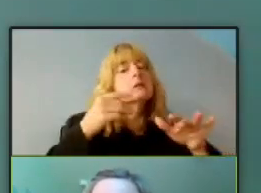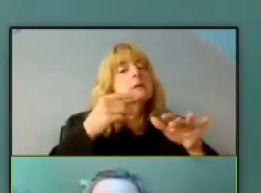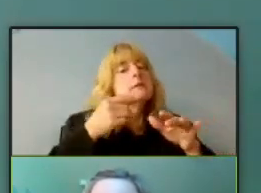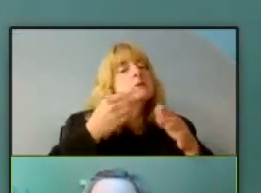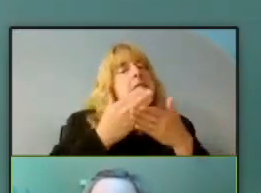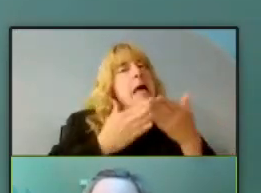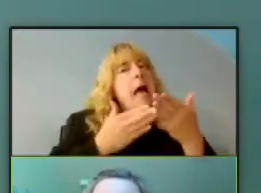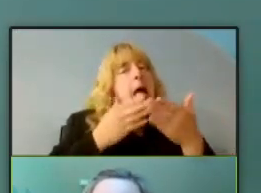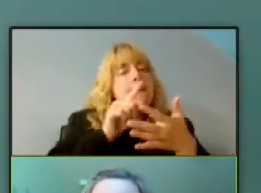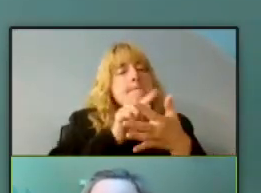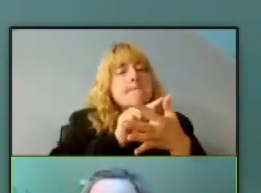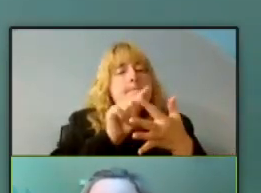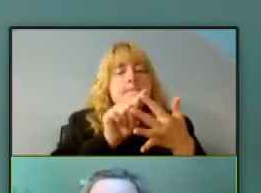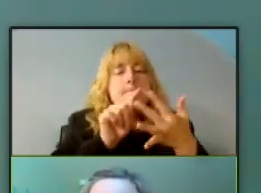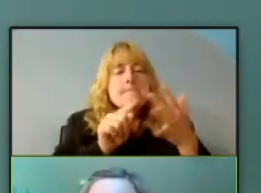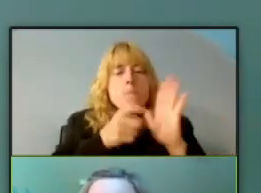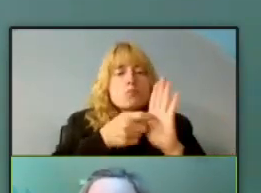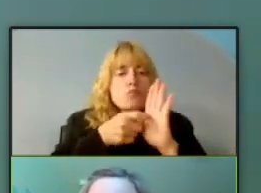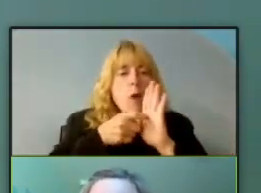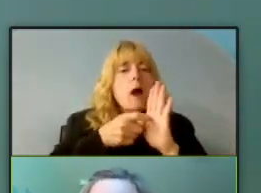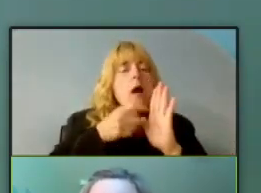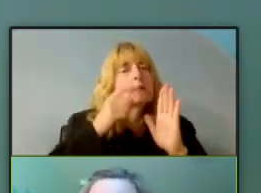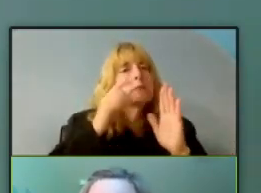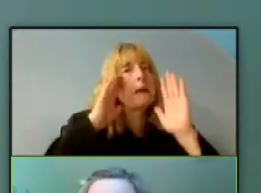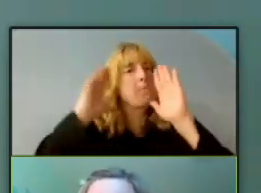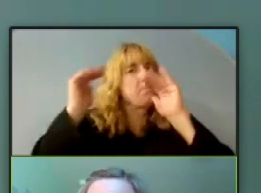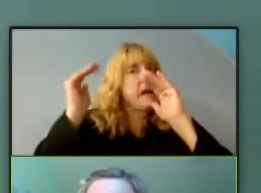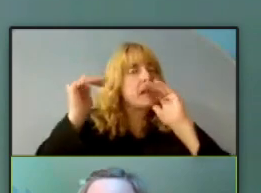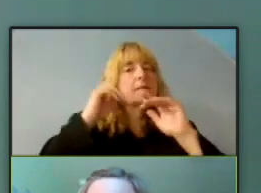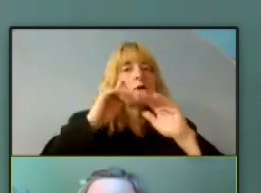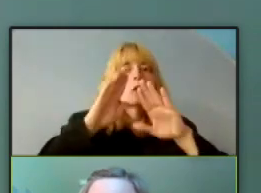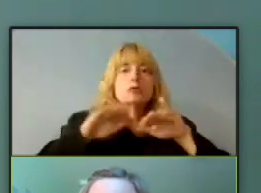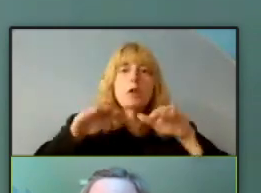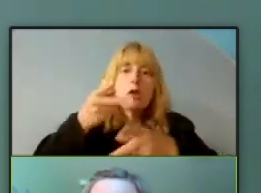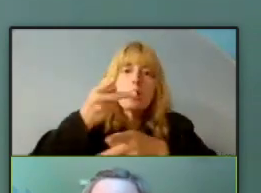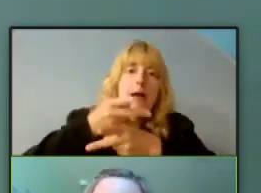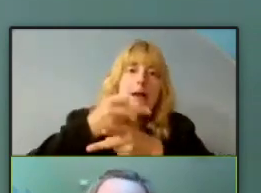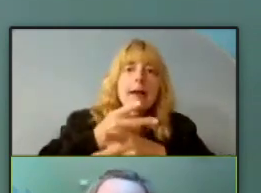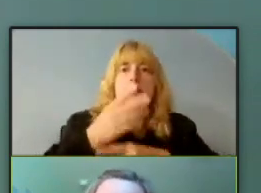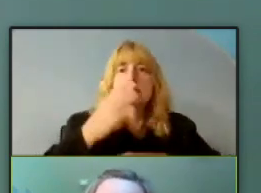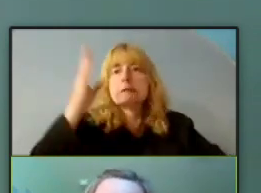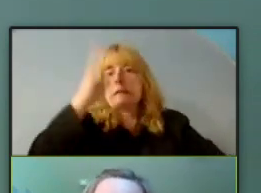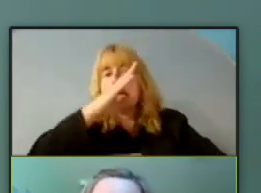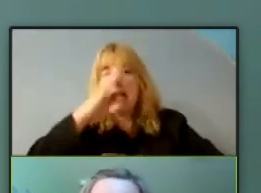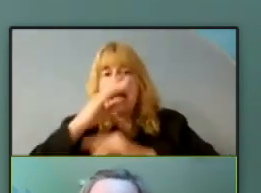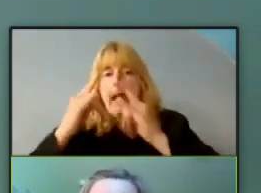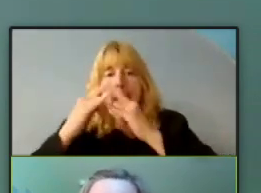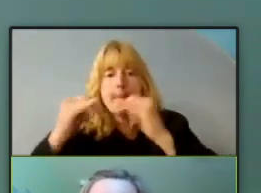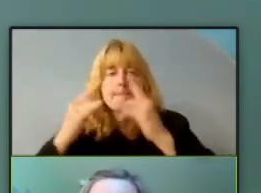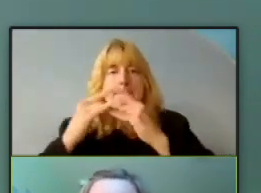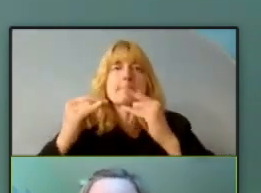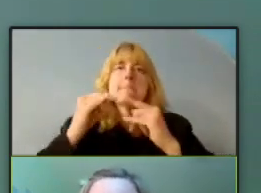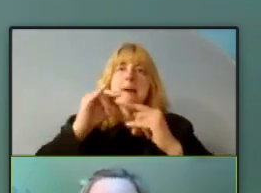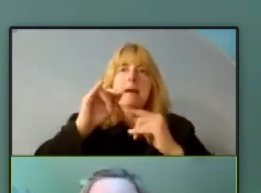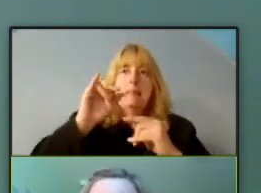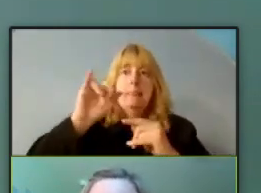return to childcare, day camp, all of those types of environments that are different than we are used to and are going to take